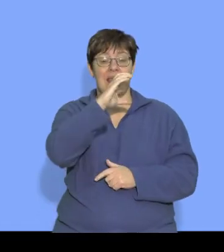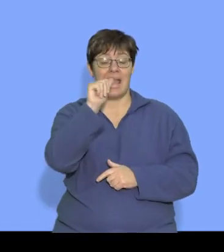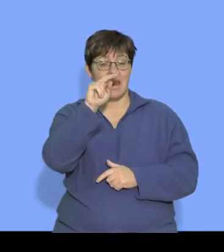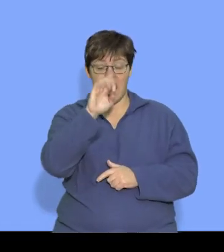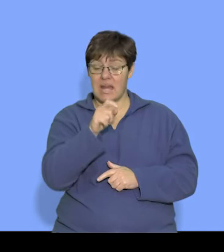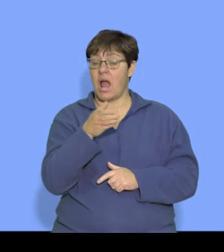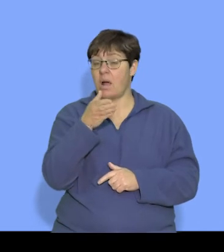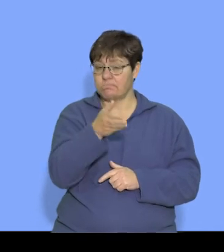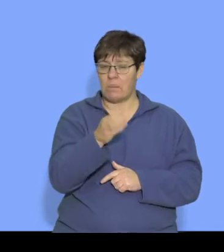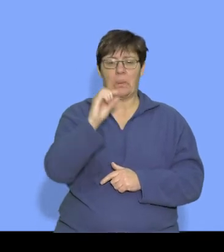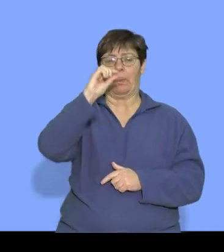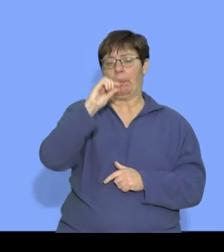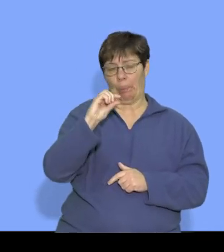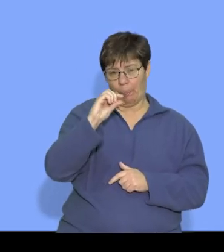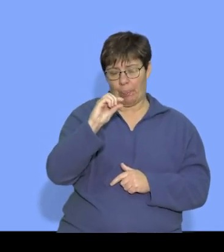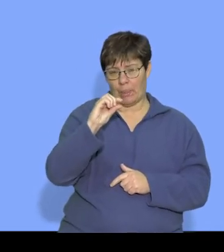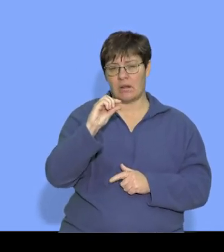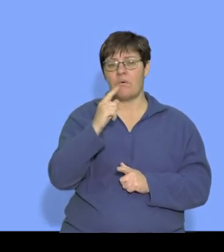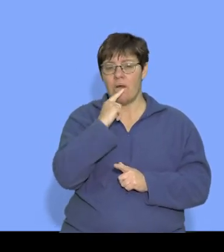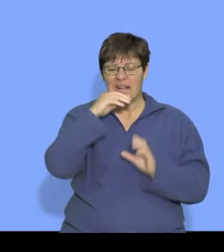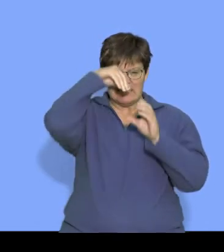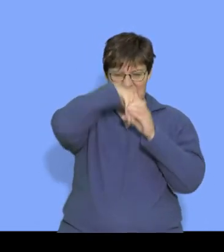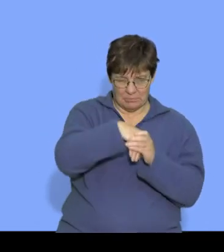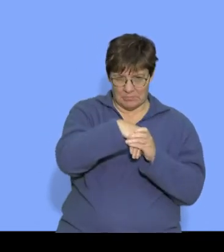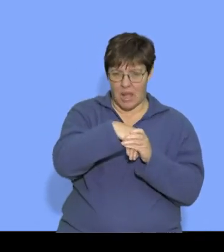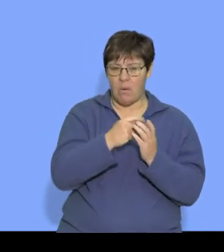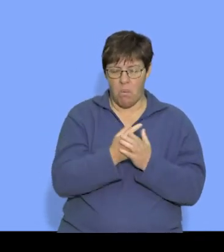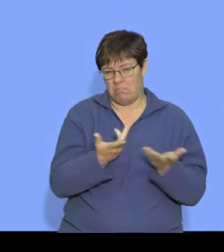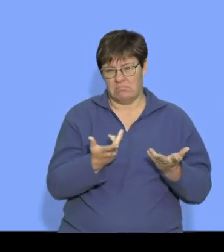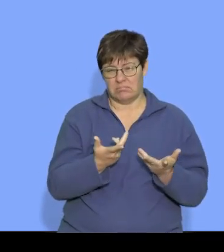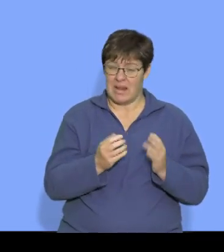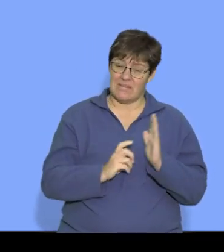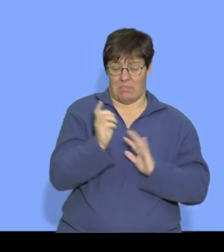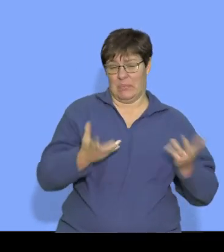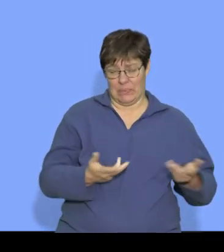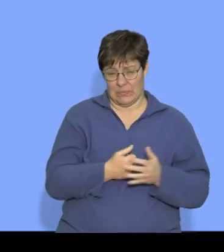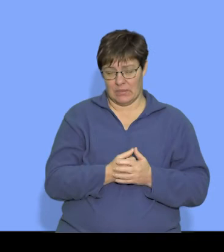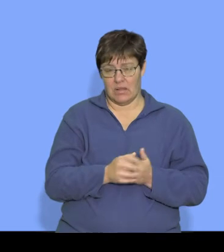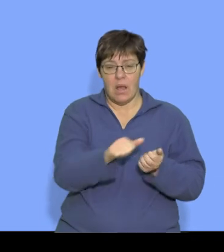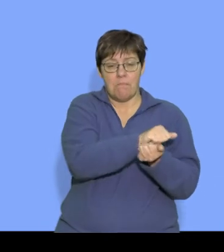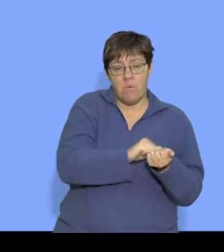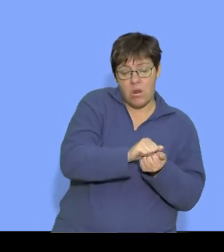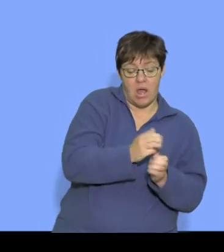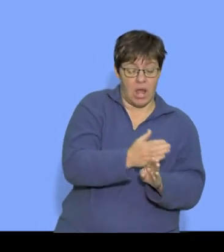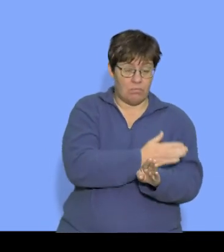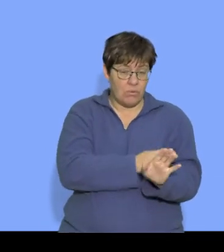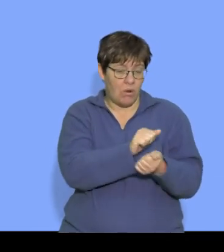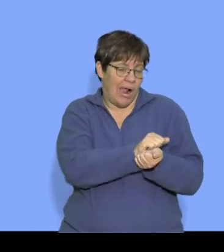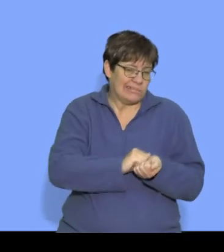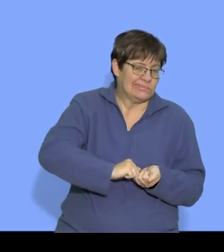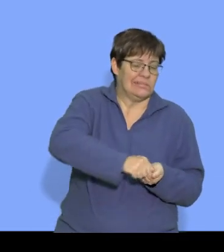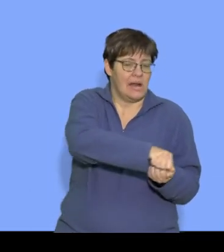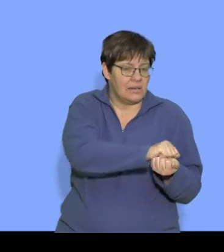they're significantly small or they're deeply embedded into the root. They use their molars and premolars to grind their